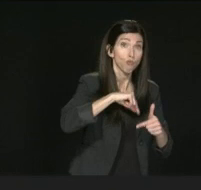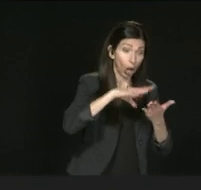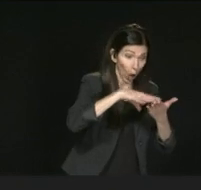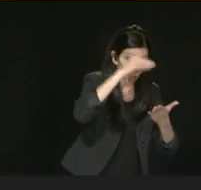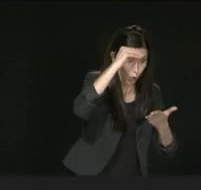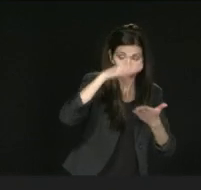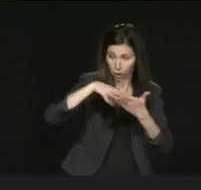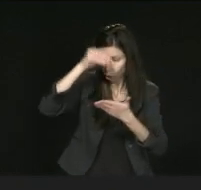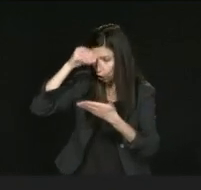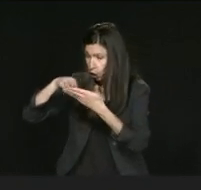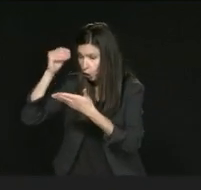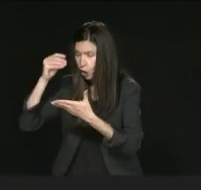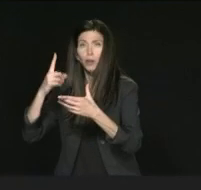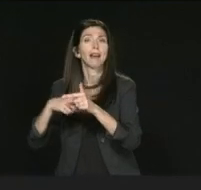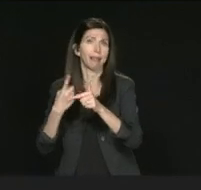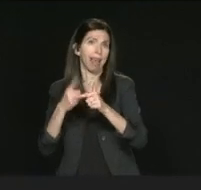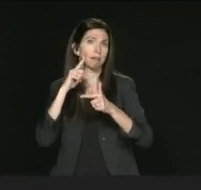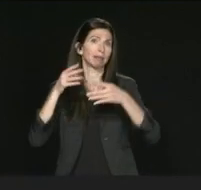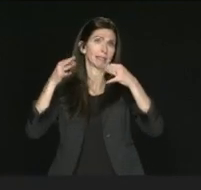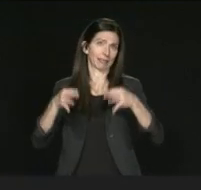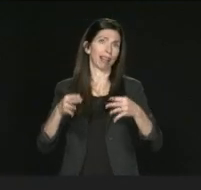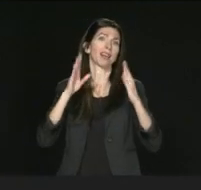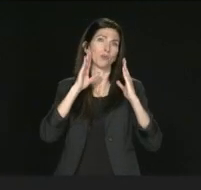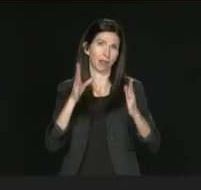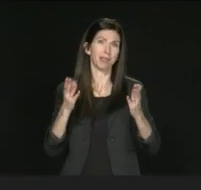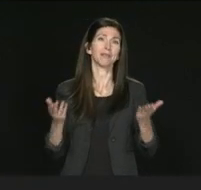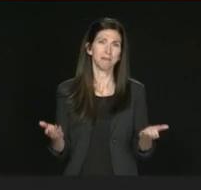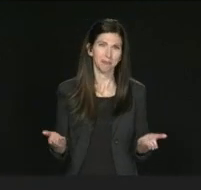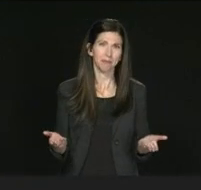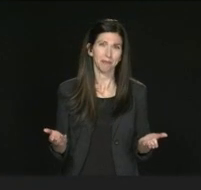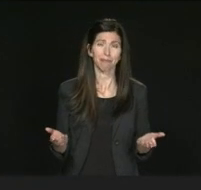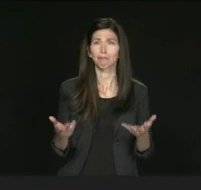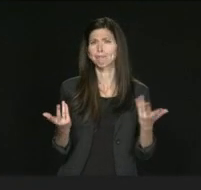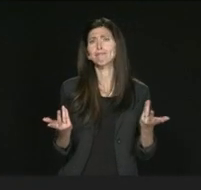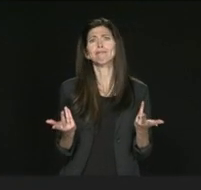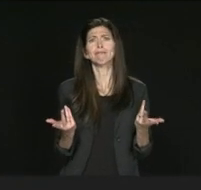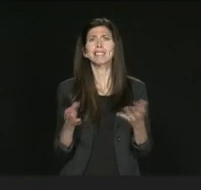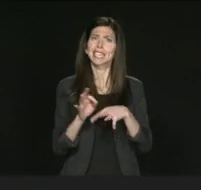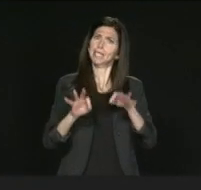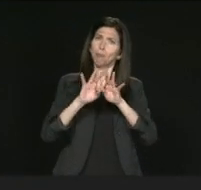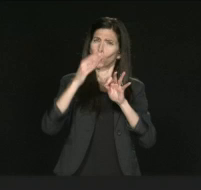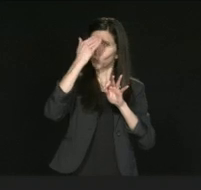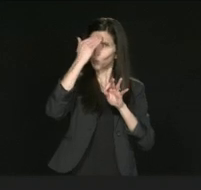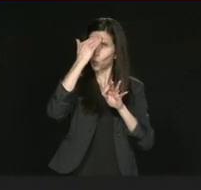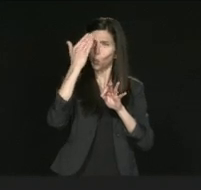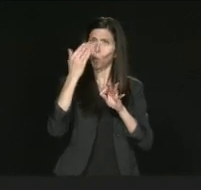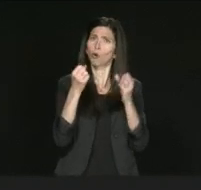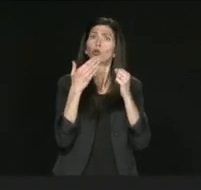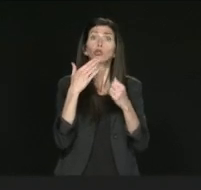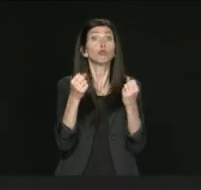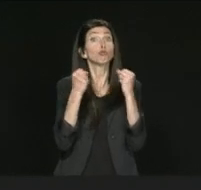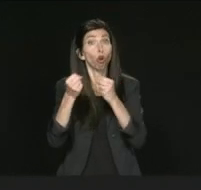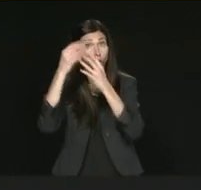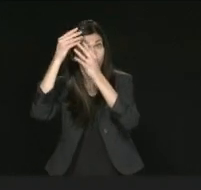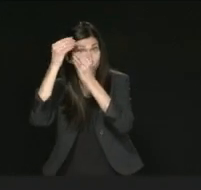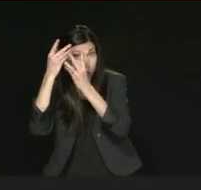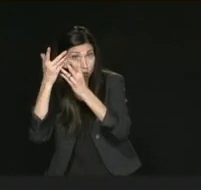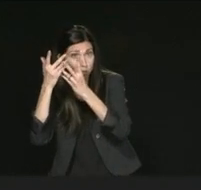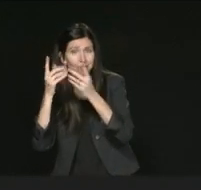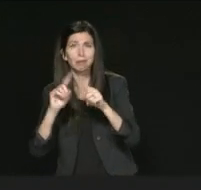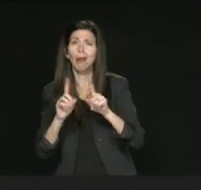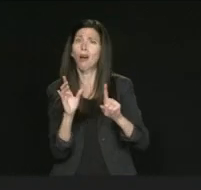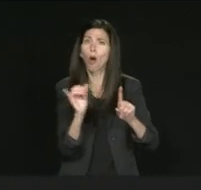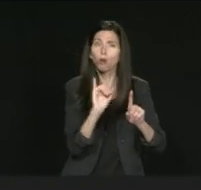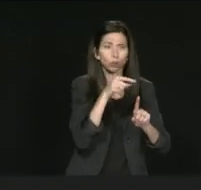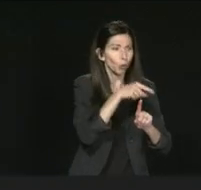that you want to share. Not just whether the application works, but all the other policies that go with it, like privacy,